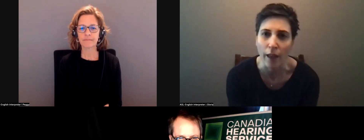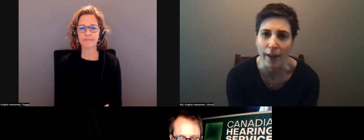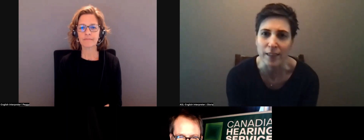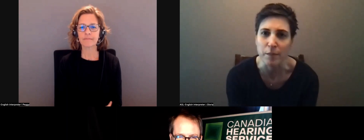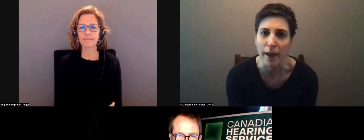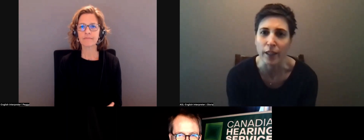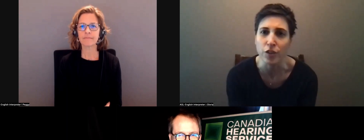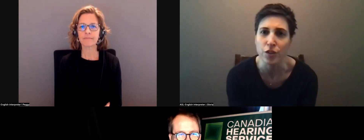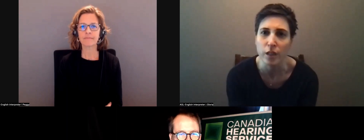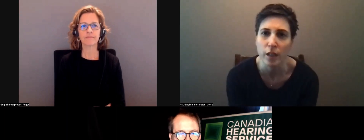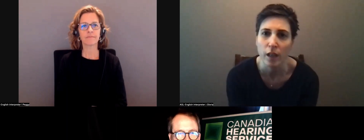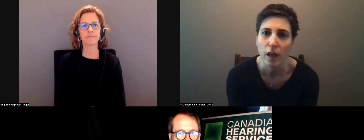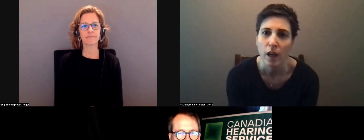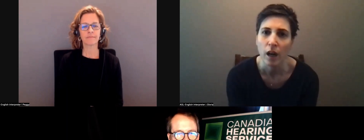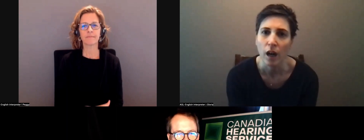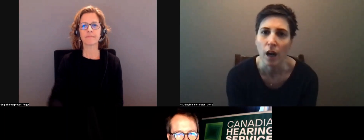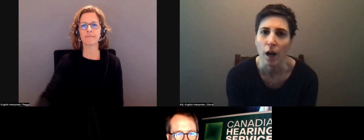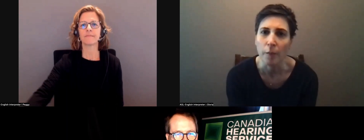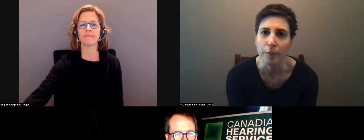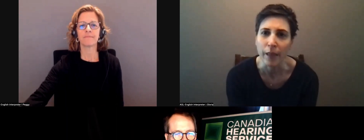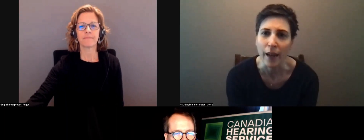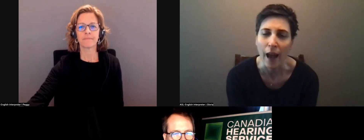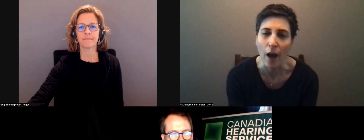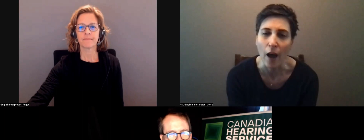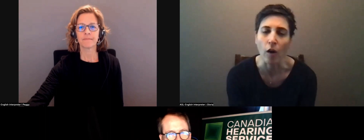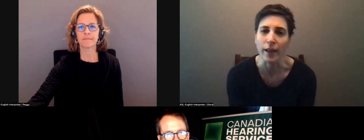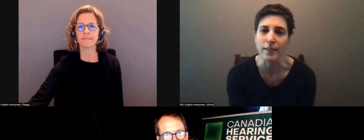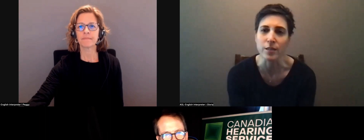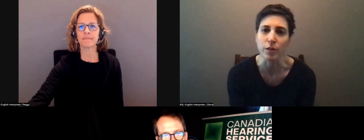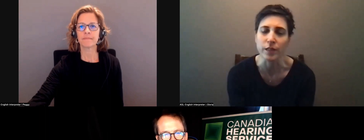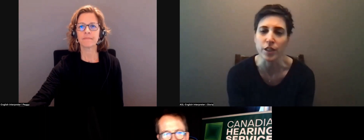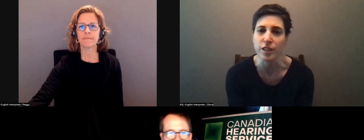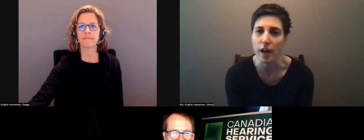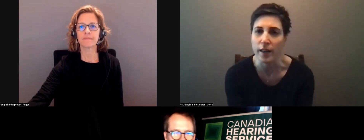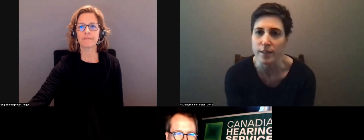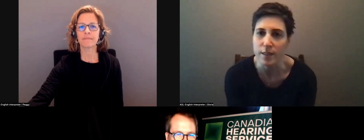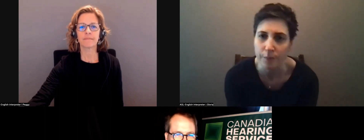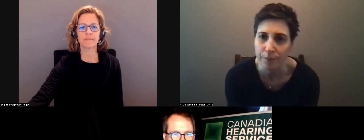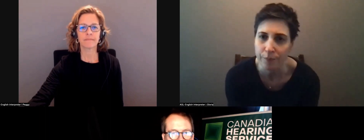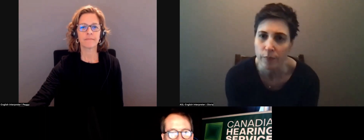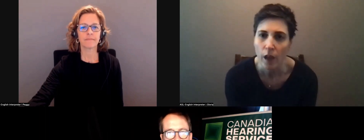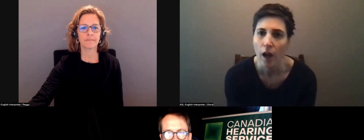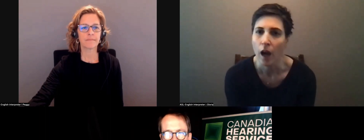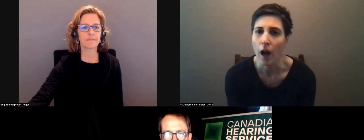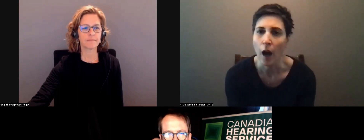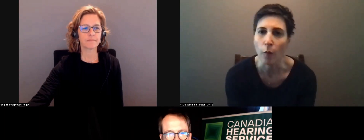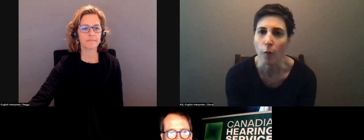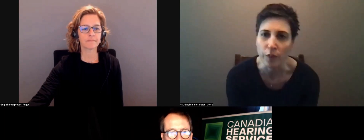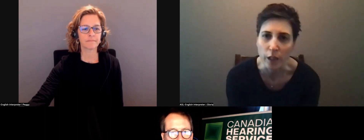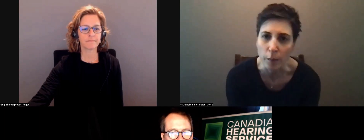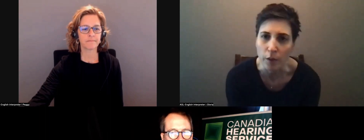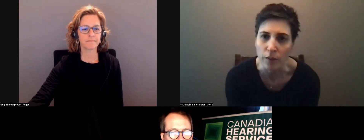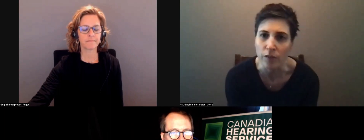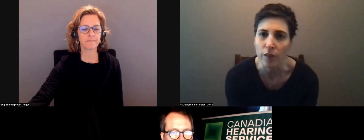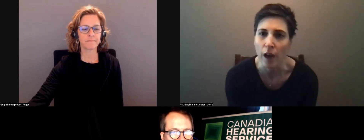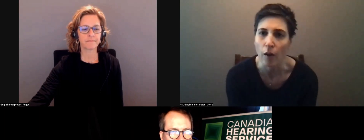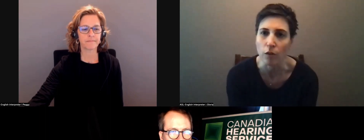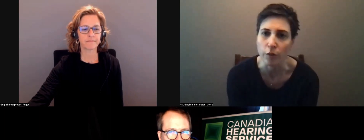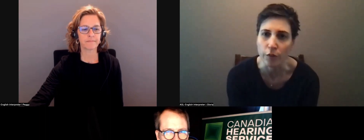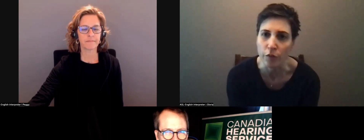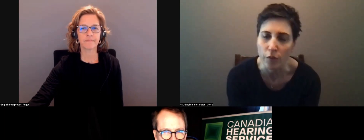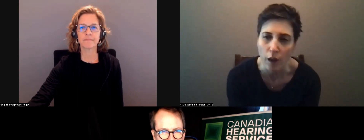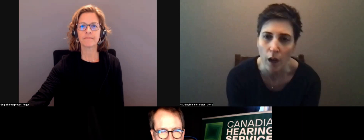how that gets managed, okay, and how that all gets sort of digitized. Okay, how we're using ebooks,